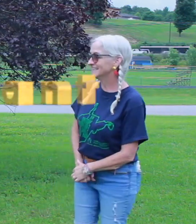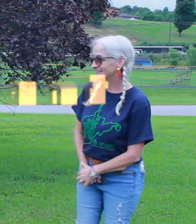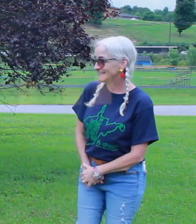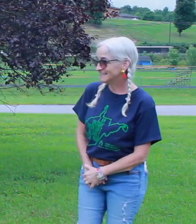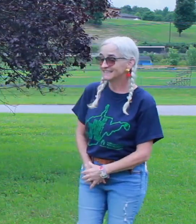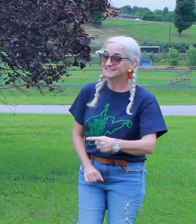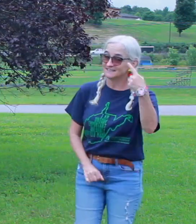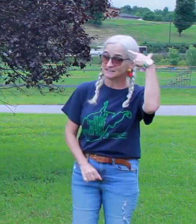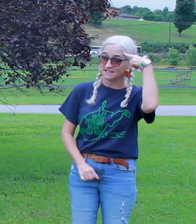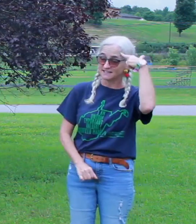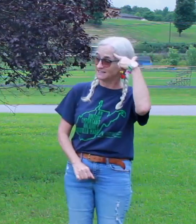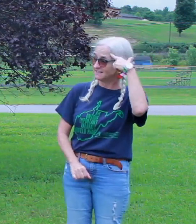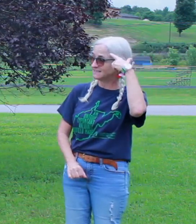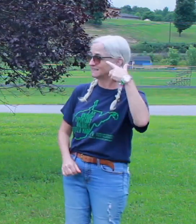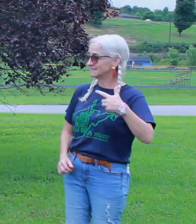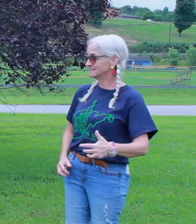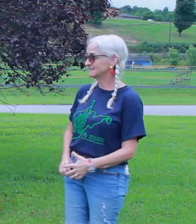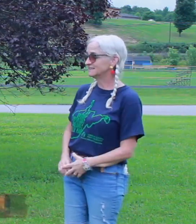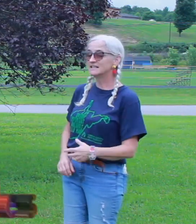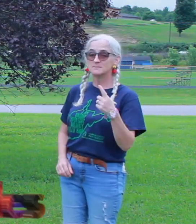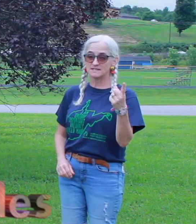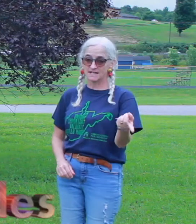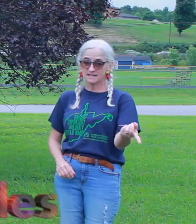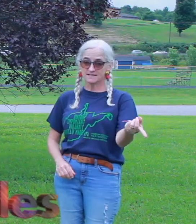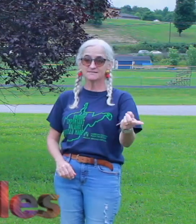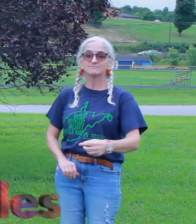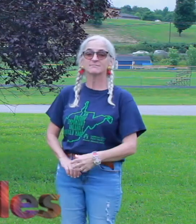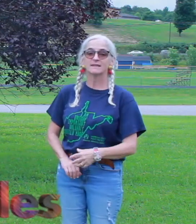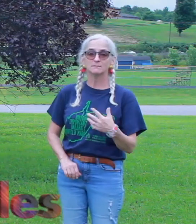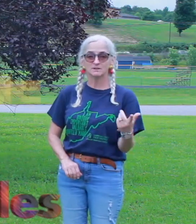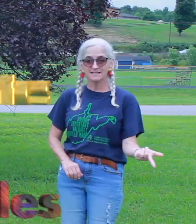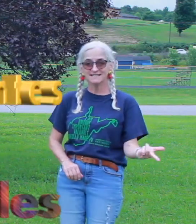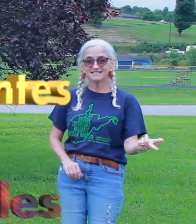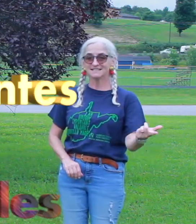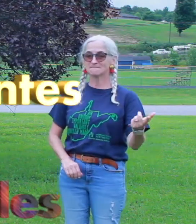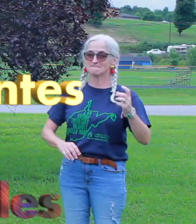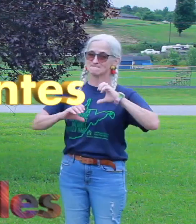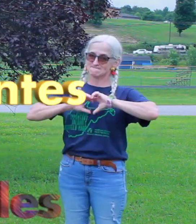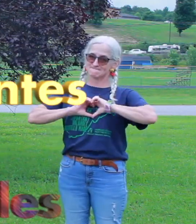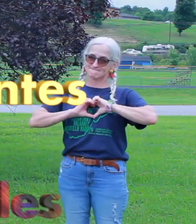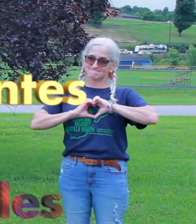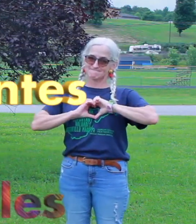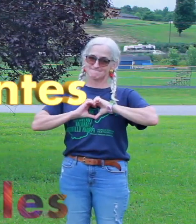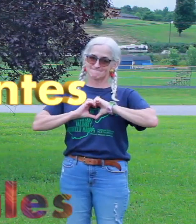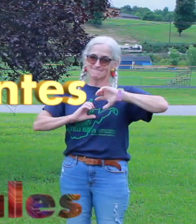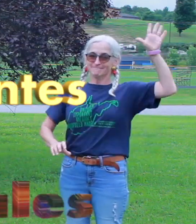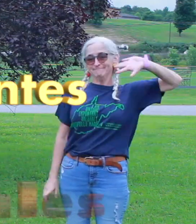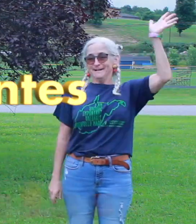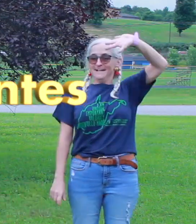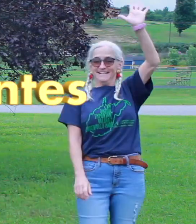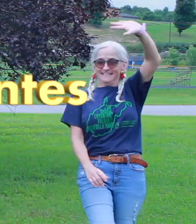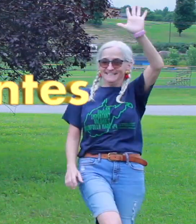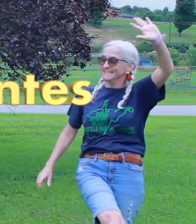Recordad que sois especiales, importantes y maravillosos. And you're so